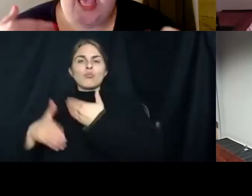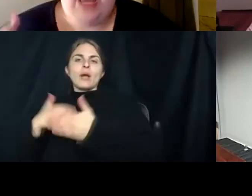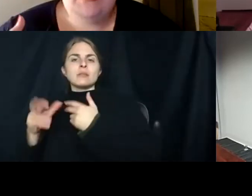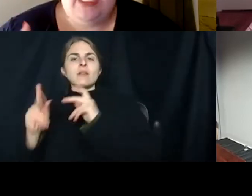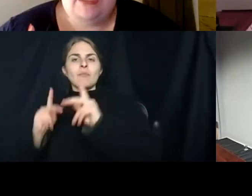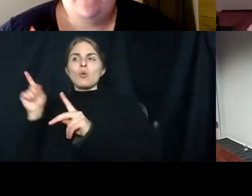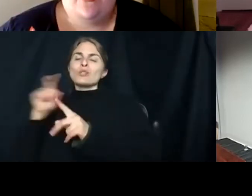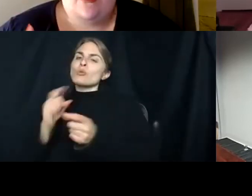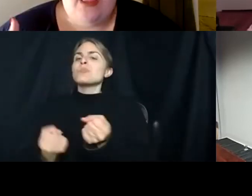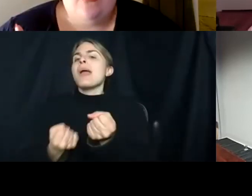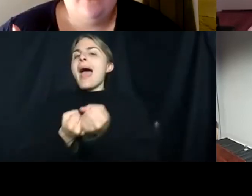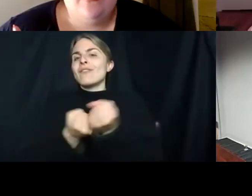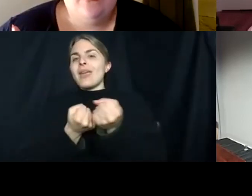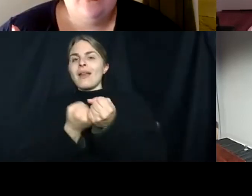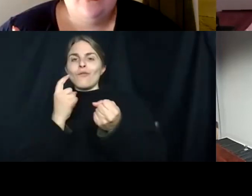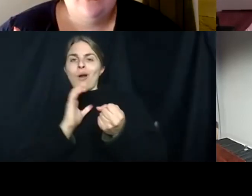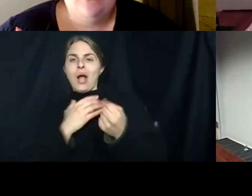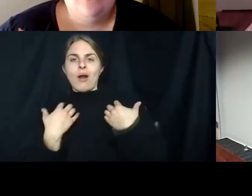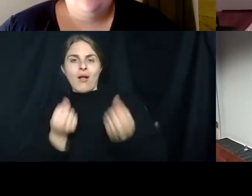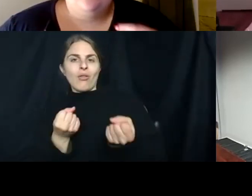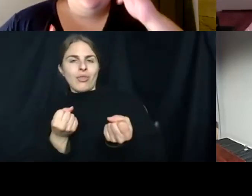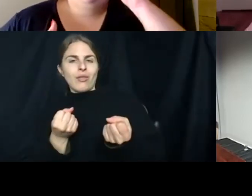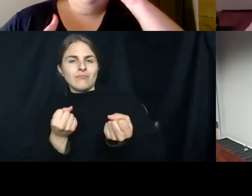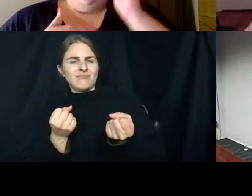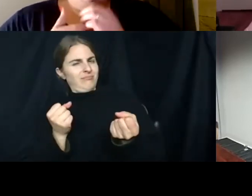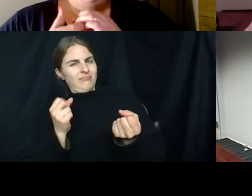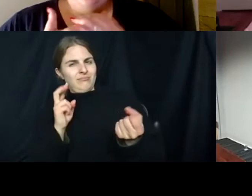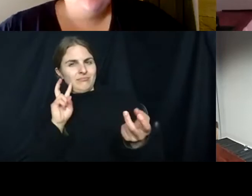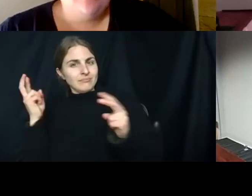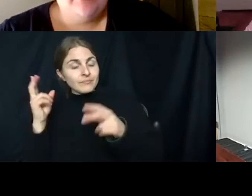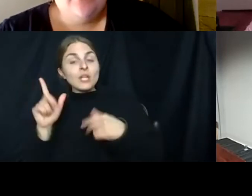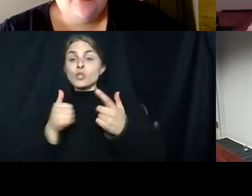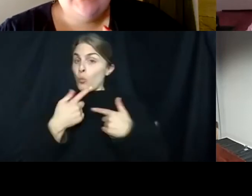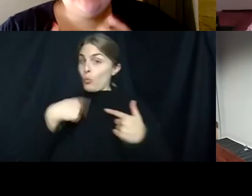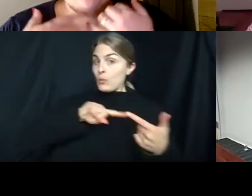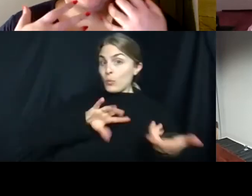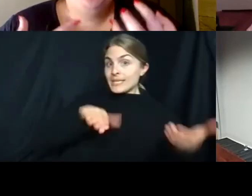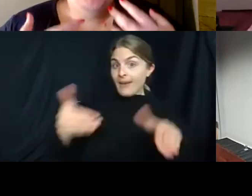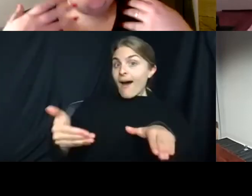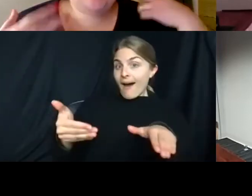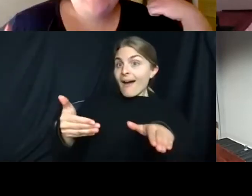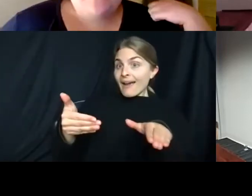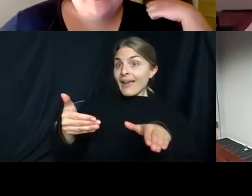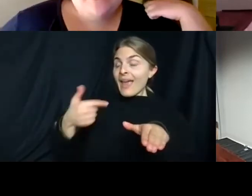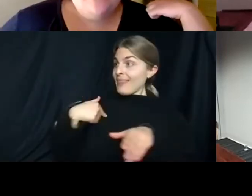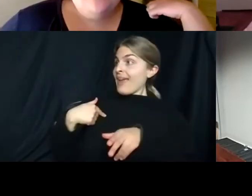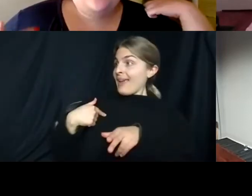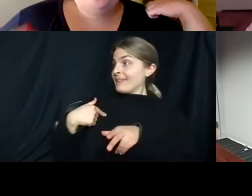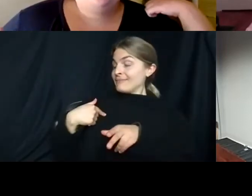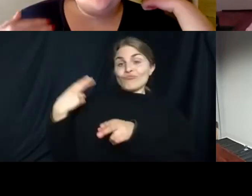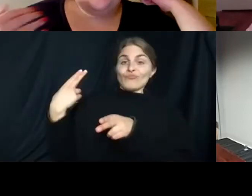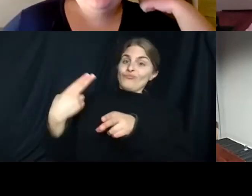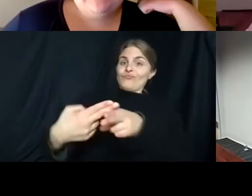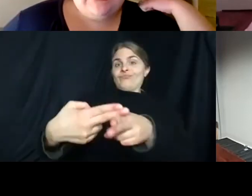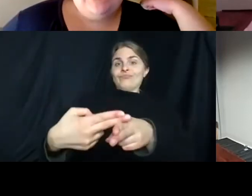to be advocating for our health. And so when we die, and then they attribute our deaths